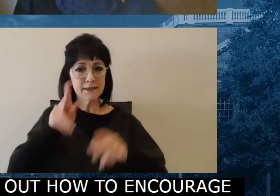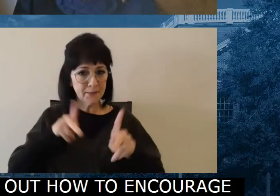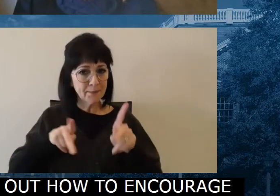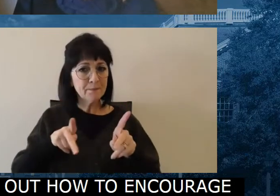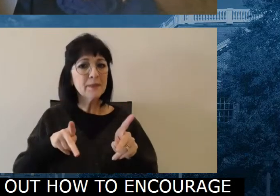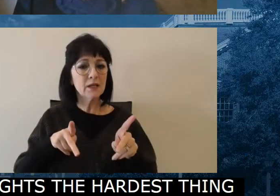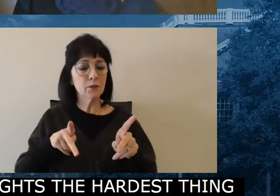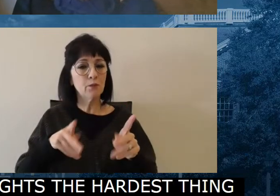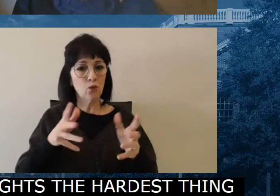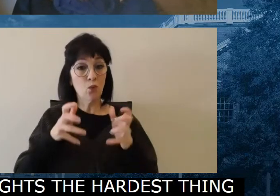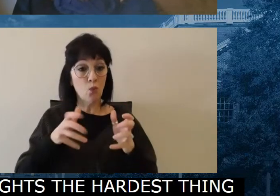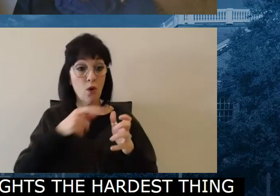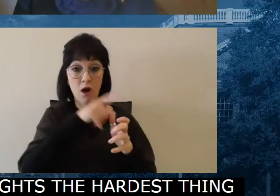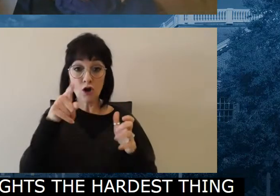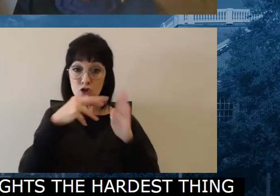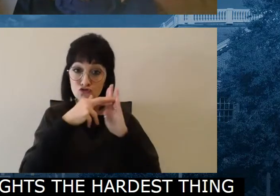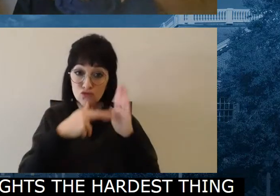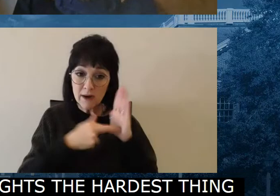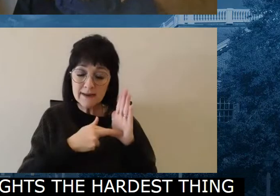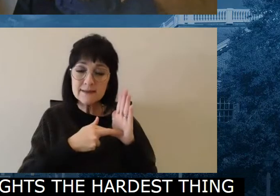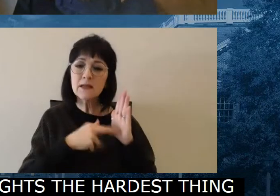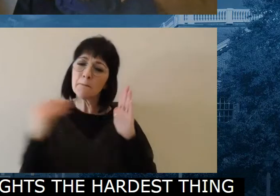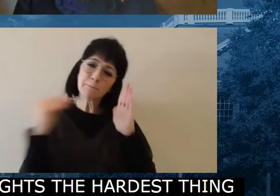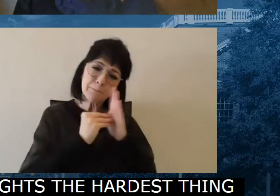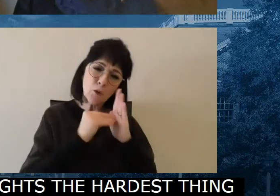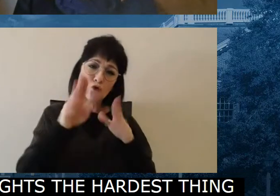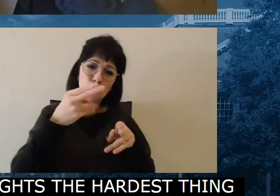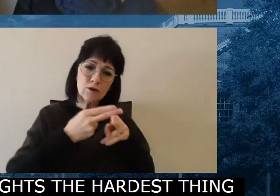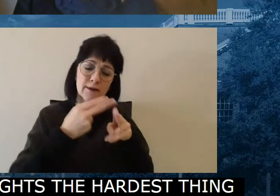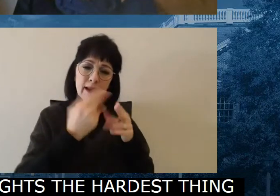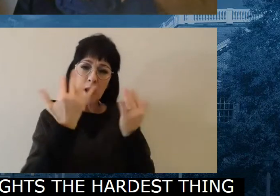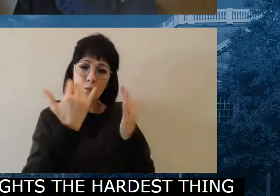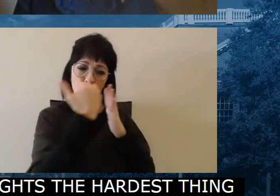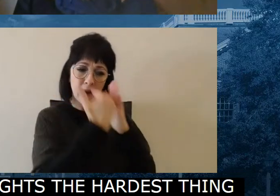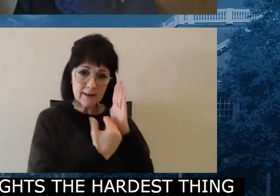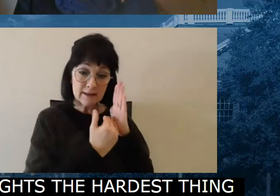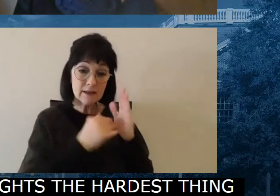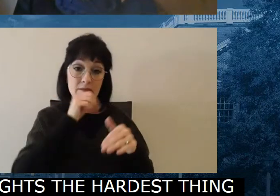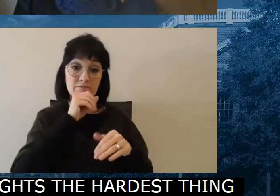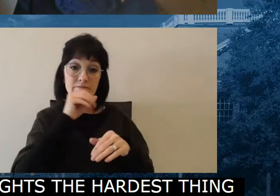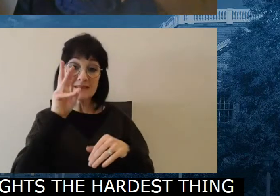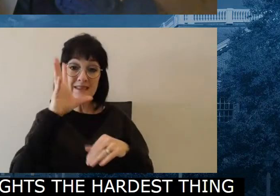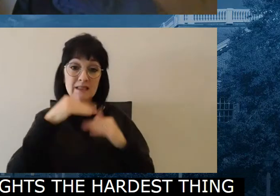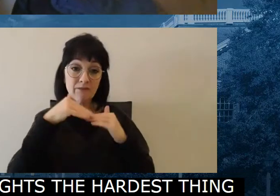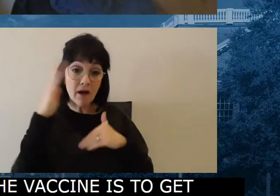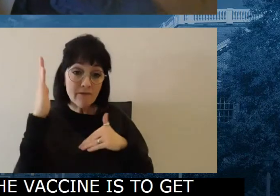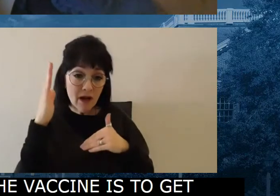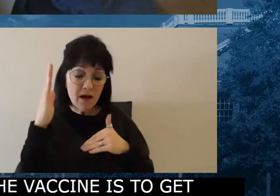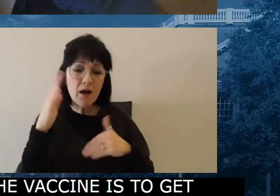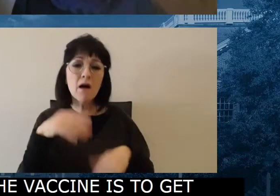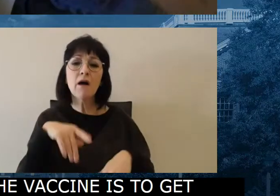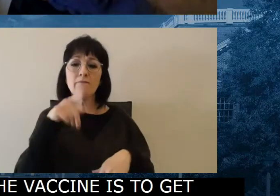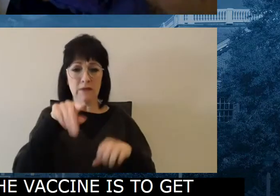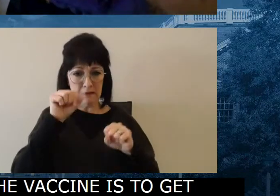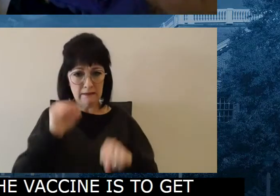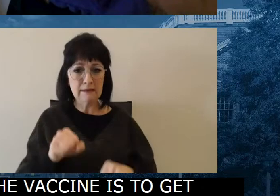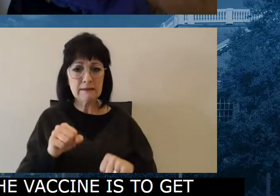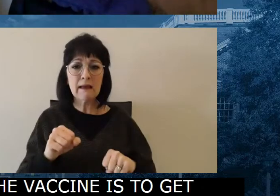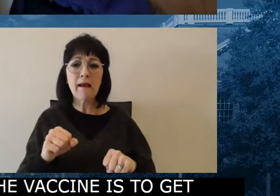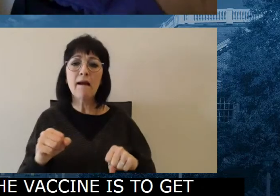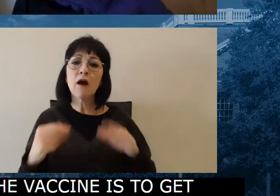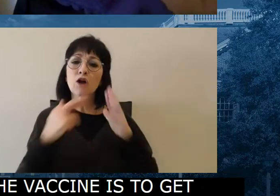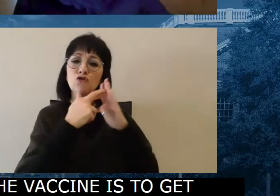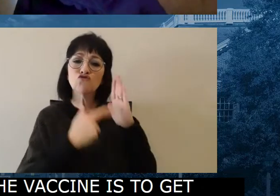up on our wait list for those 65 and older, sign up at your local pharmacy, sign